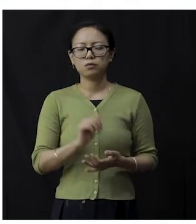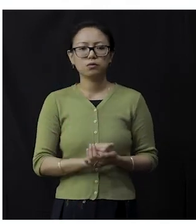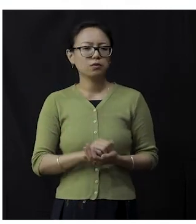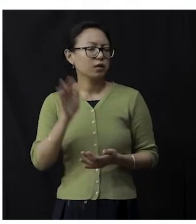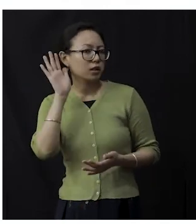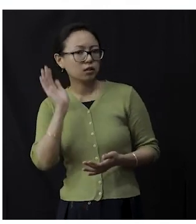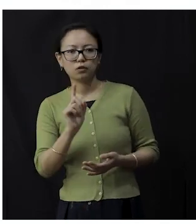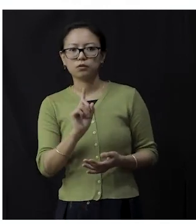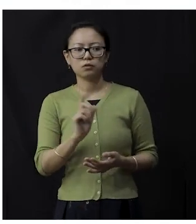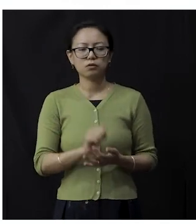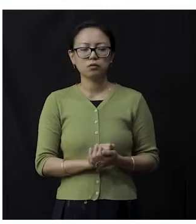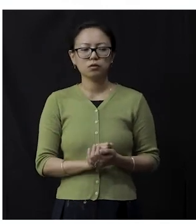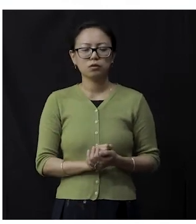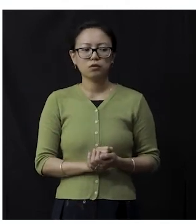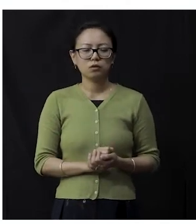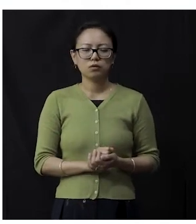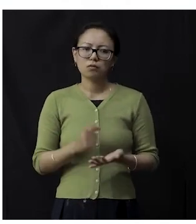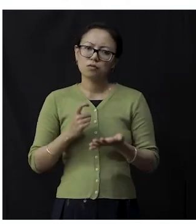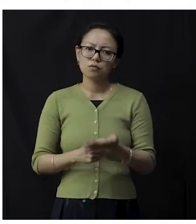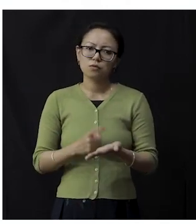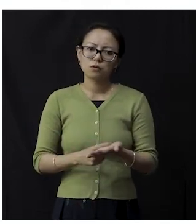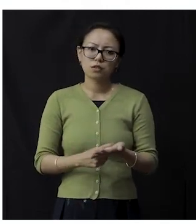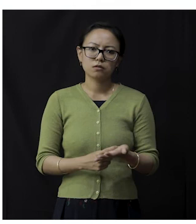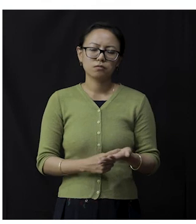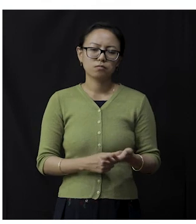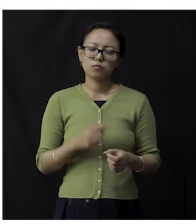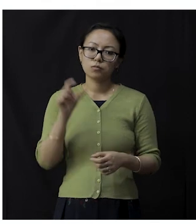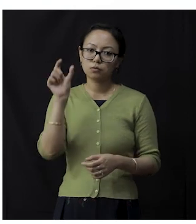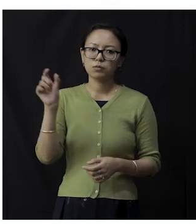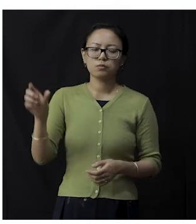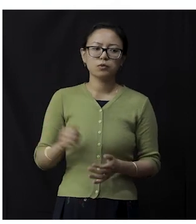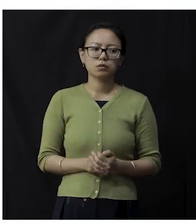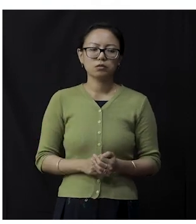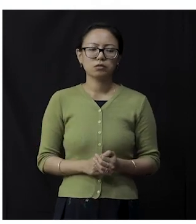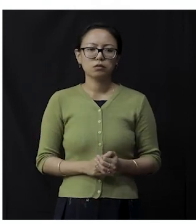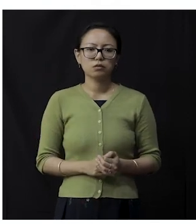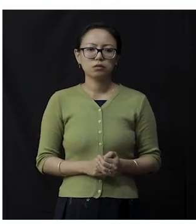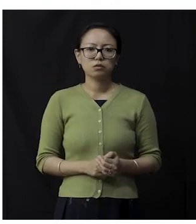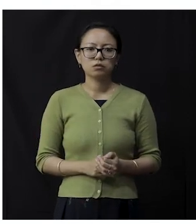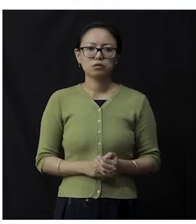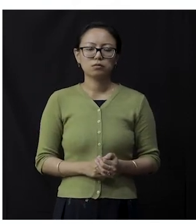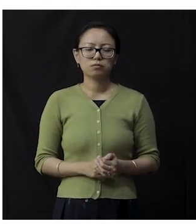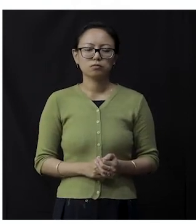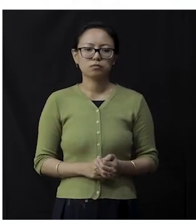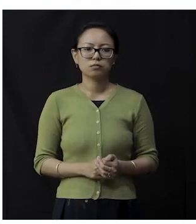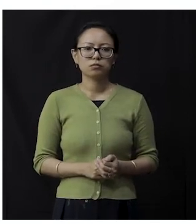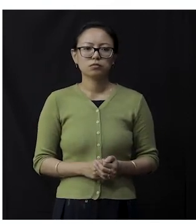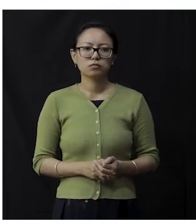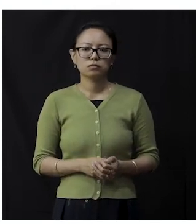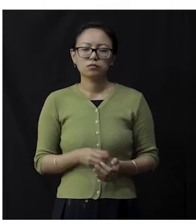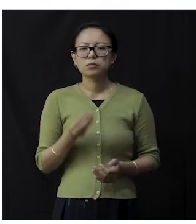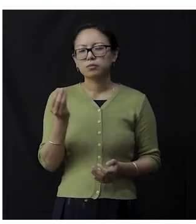other's privacy. Don't be bossy, I have to have this. No. The proper way to say is, can